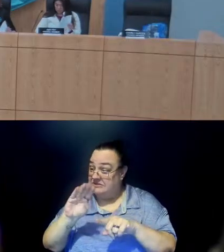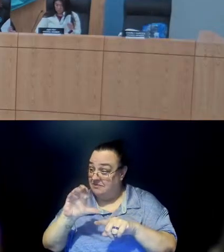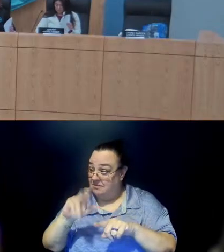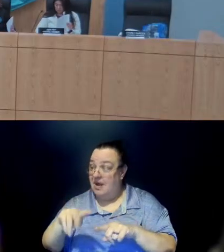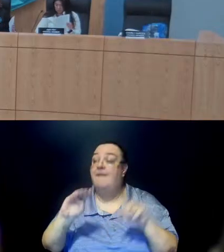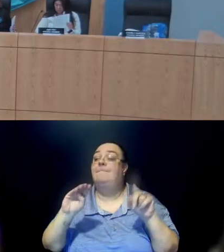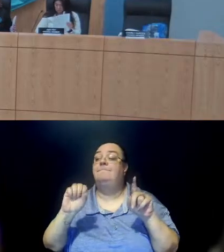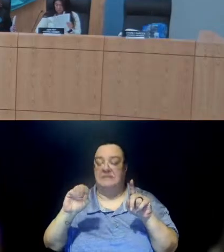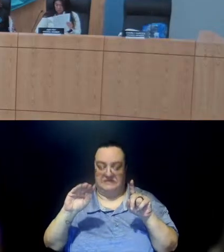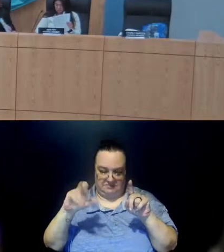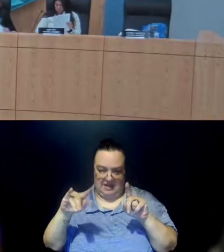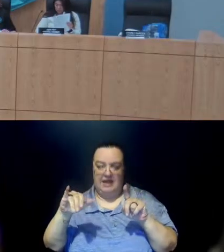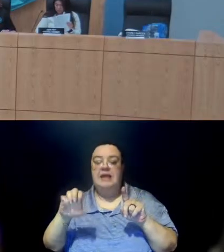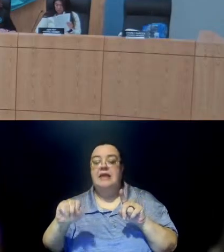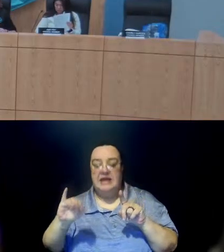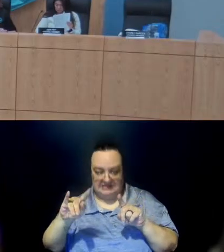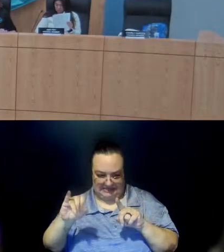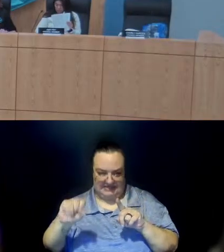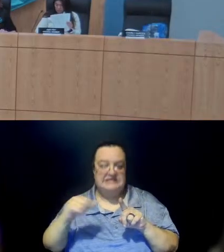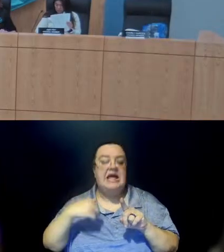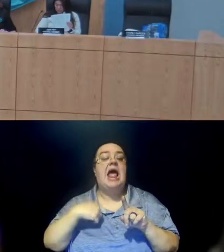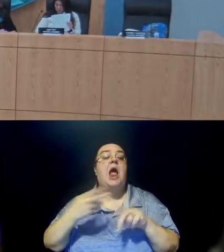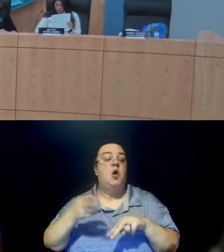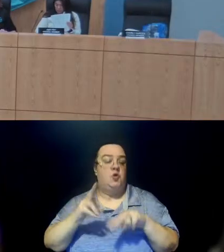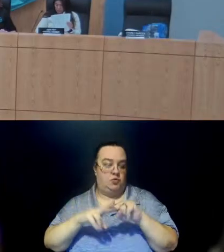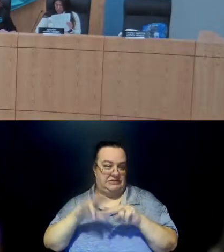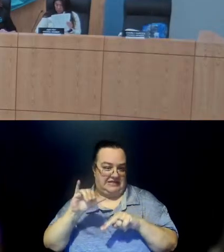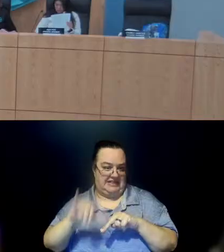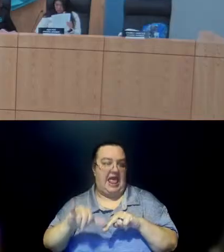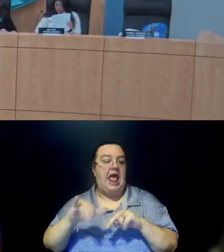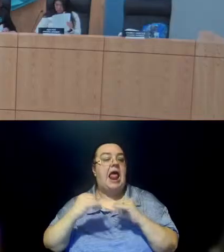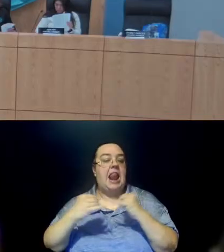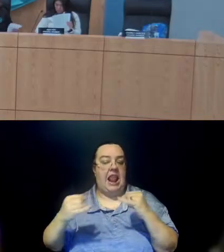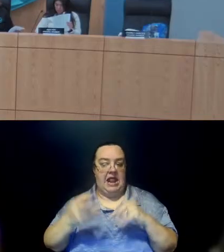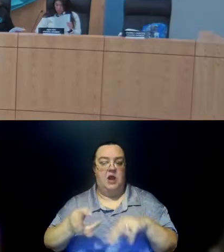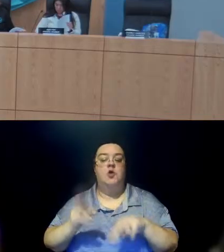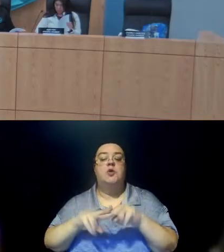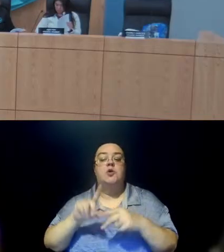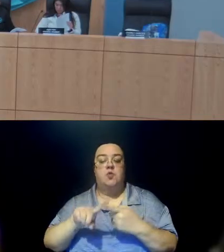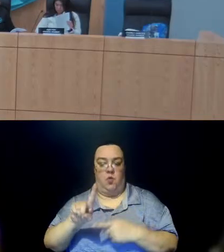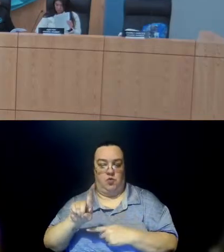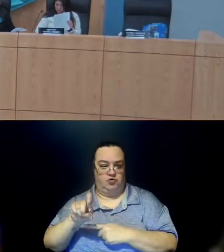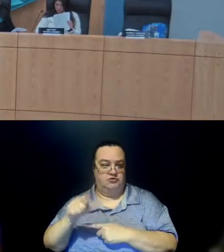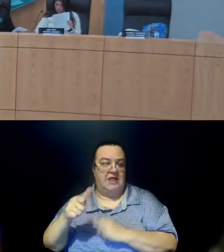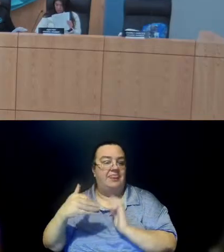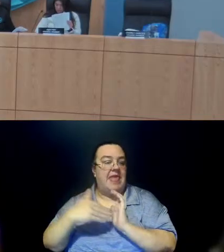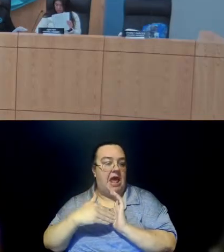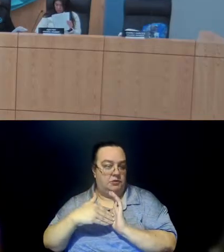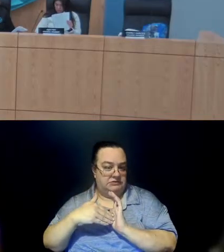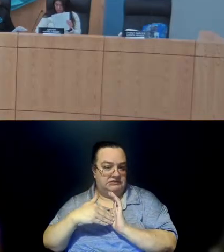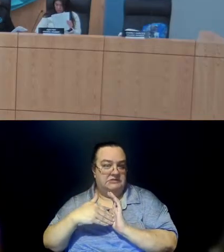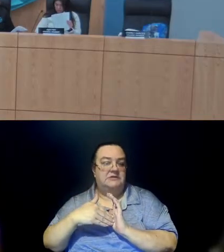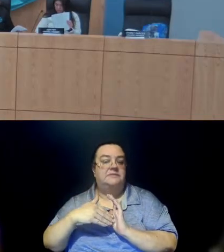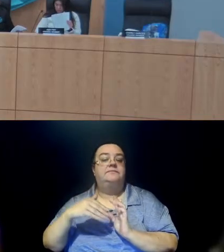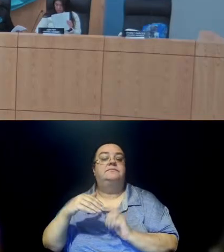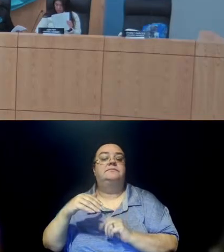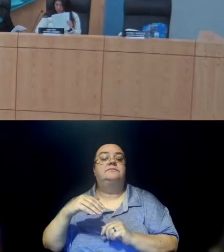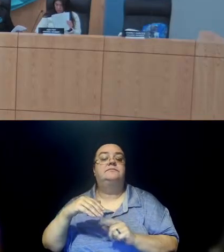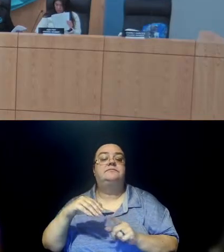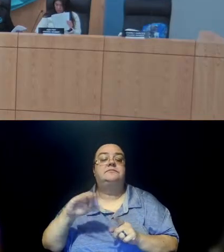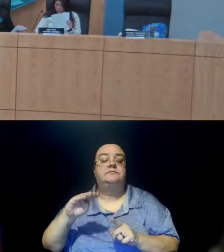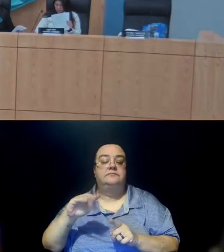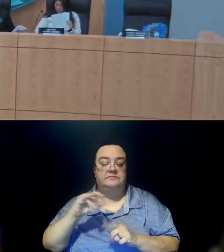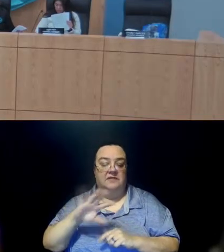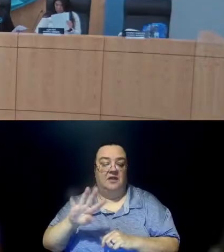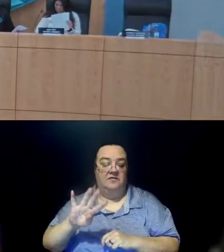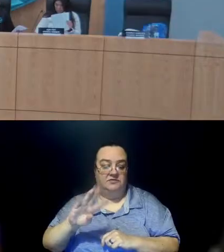is. That particular line item has been increased to 110,000. So 460,